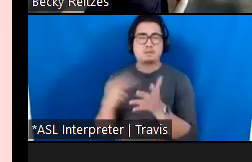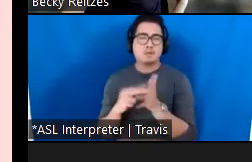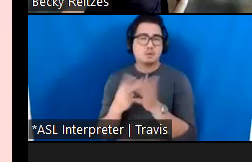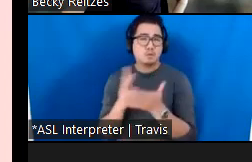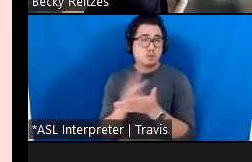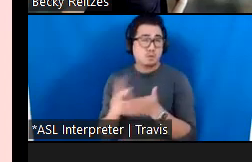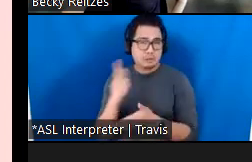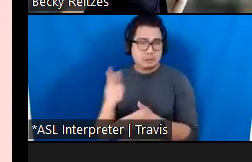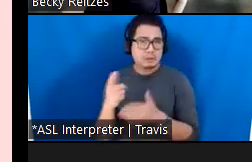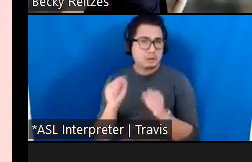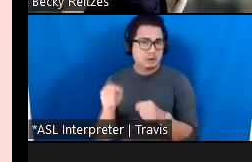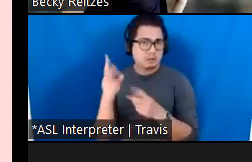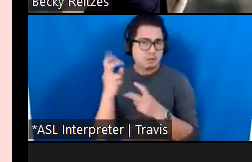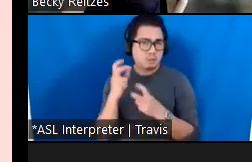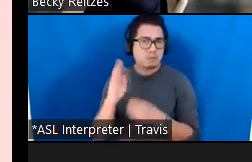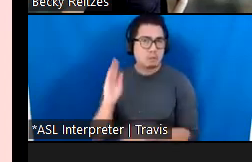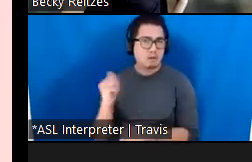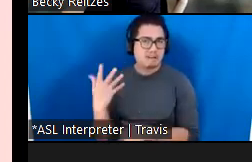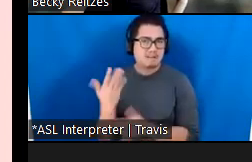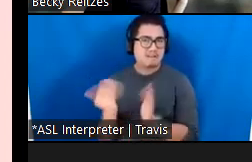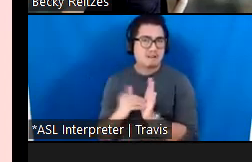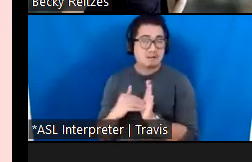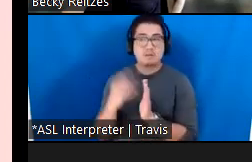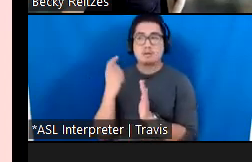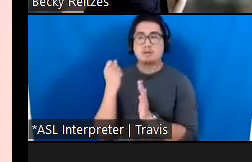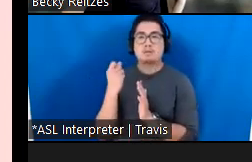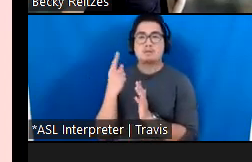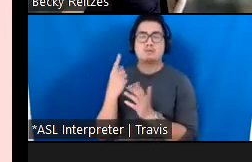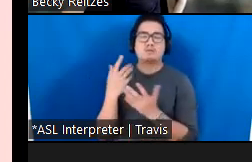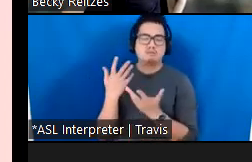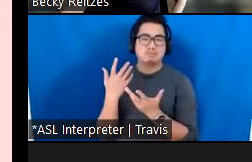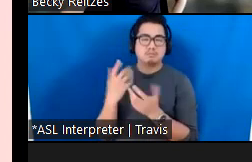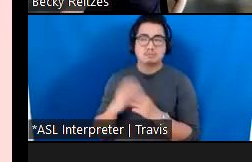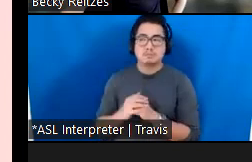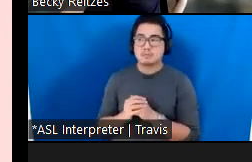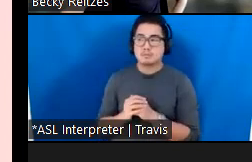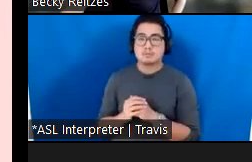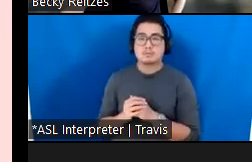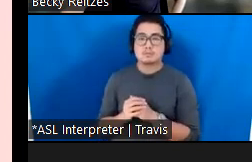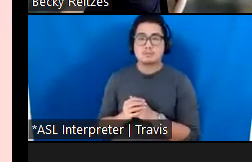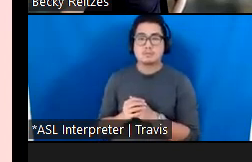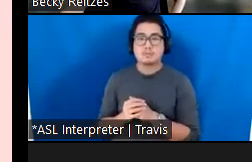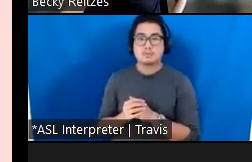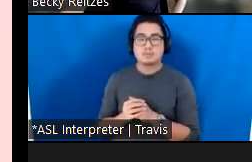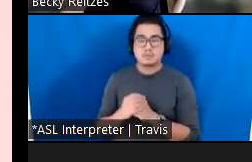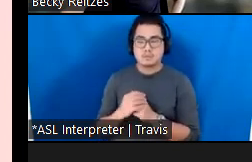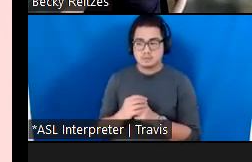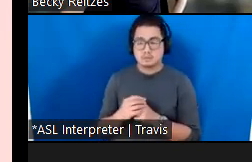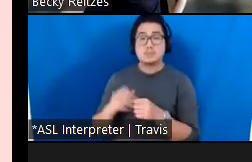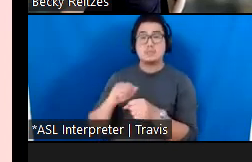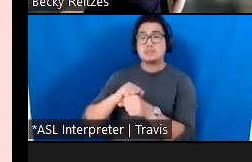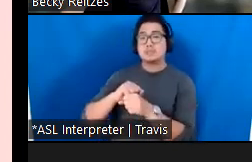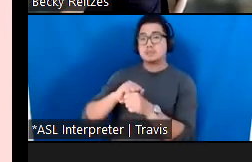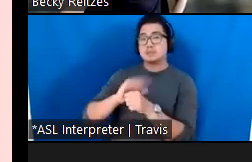prioritization for it, and like anybody who's eligible can get it. And the COVID-19 vaccine is